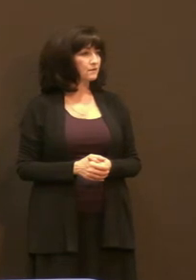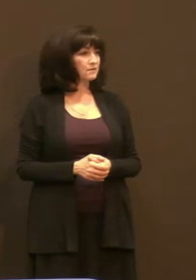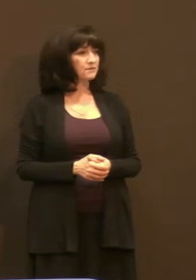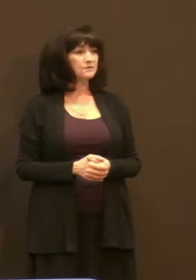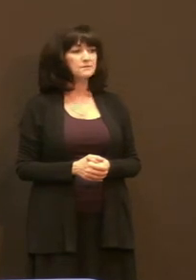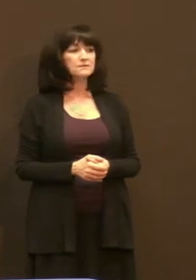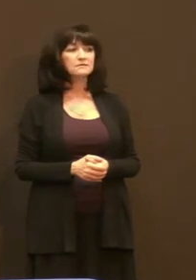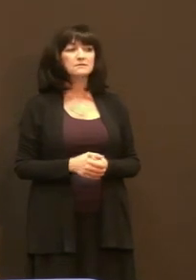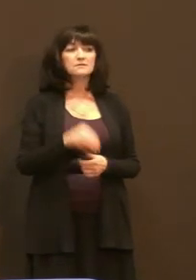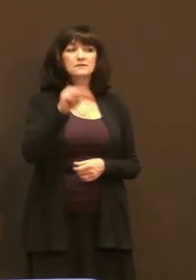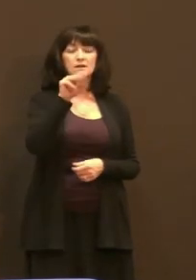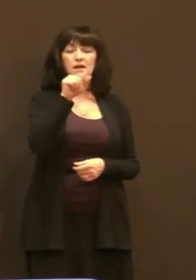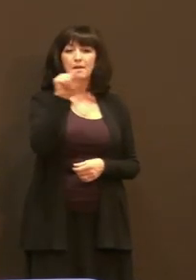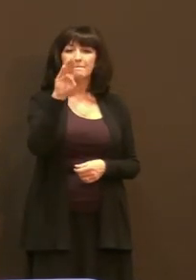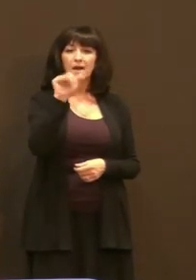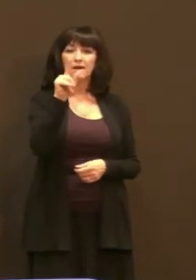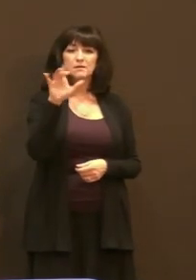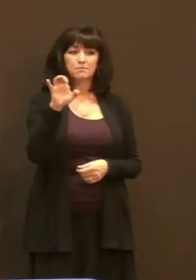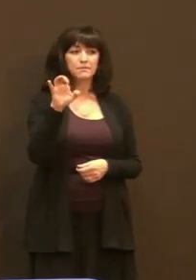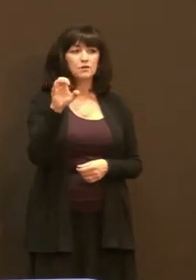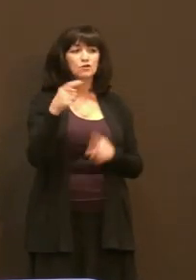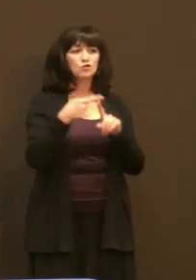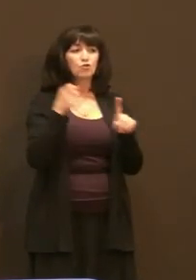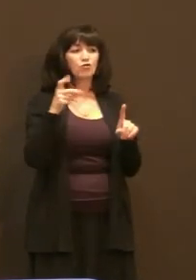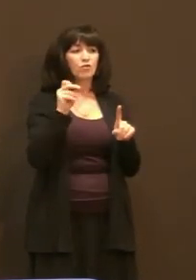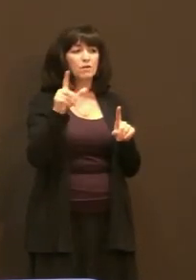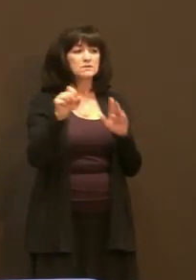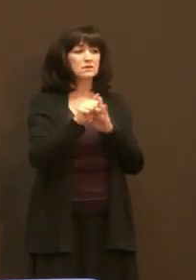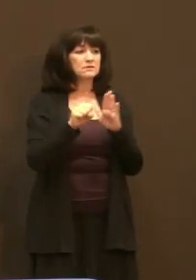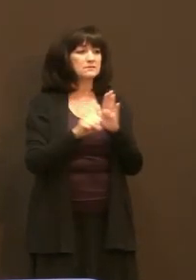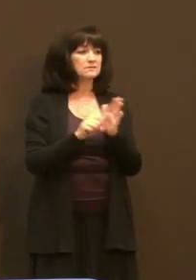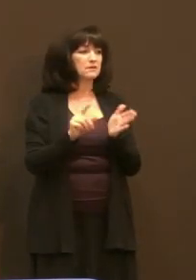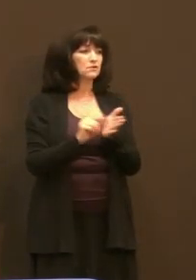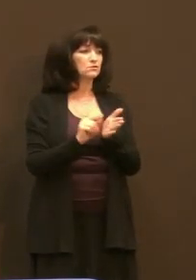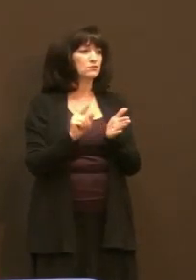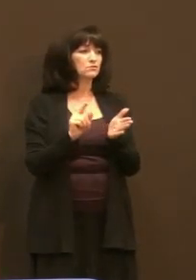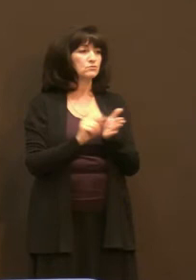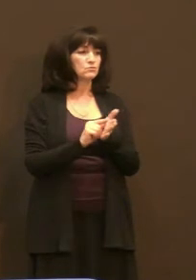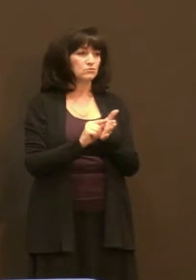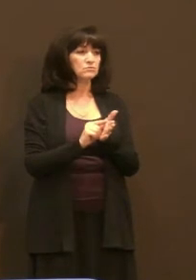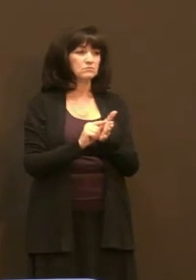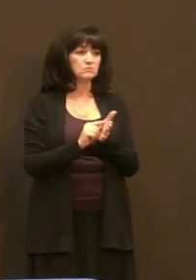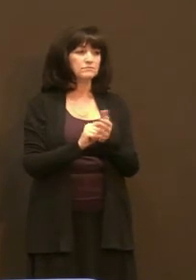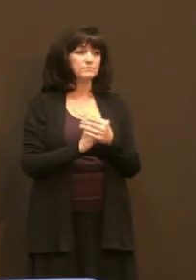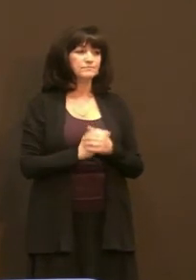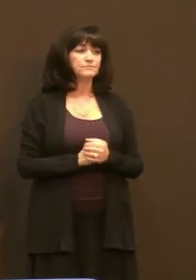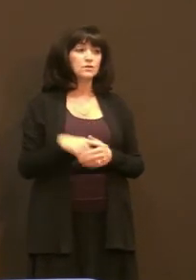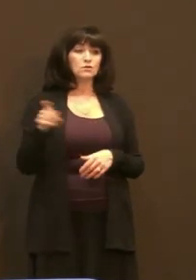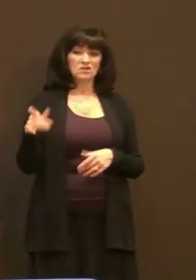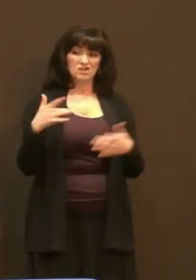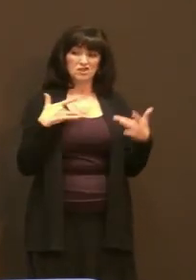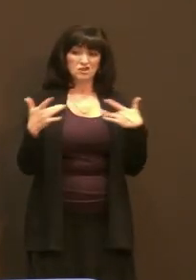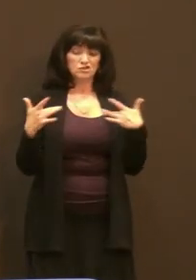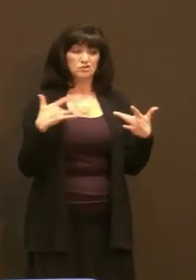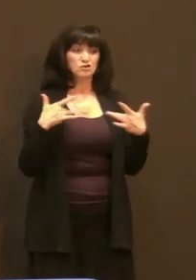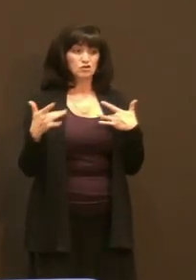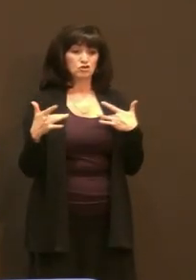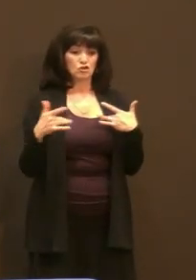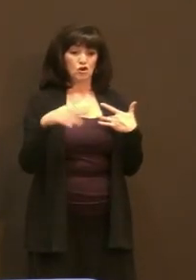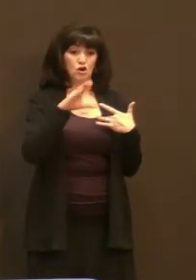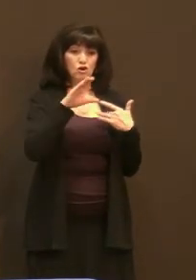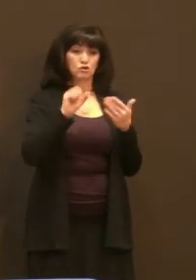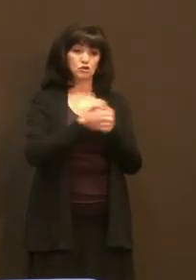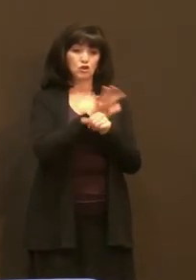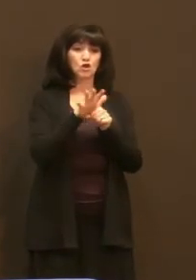Matt Biddle at the Delaware State News asks, are you concerned with coronavirus's effect on the economy in Delaware and Delaware's budget going